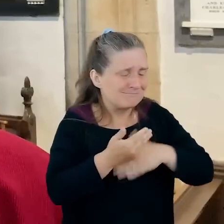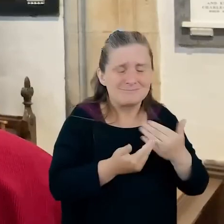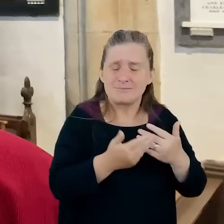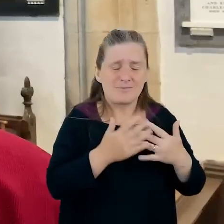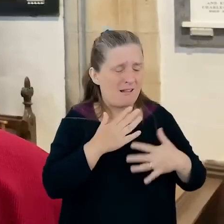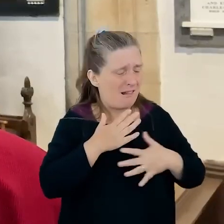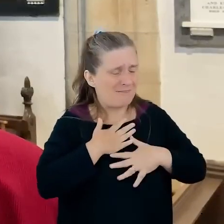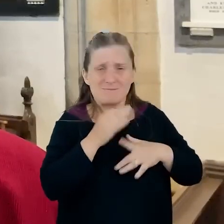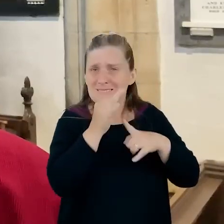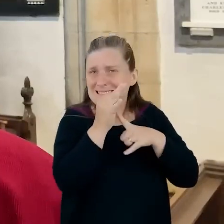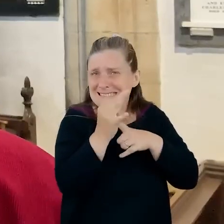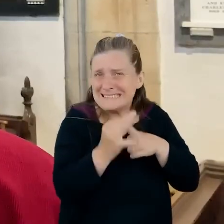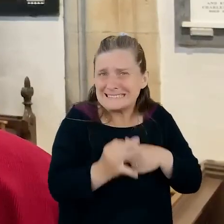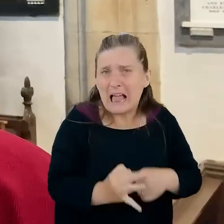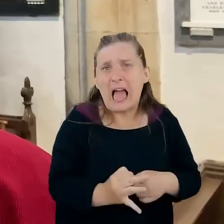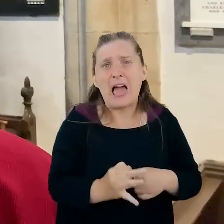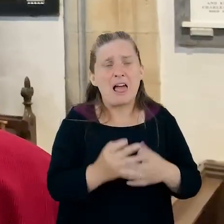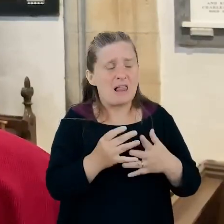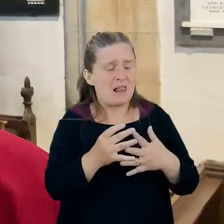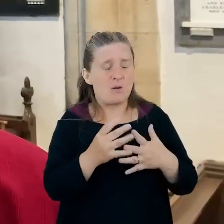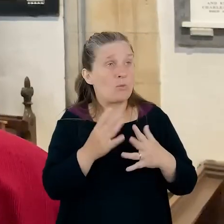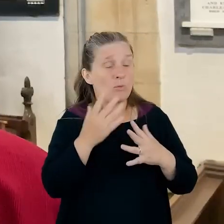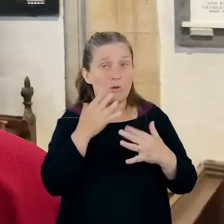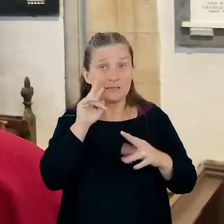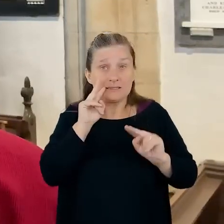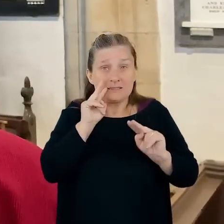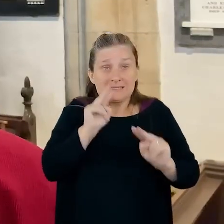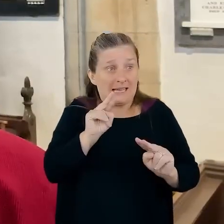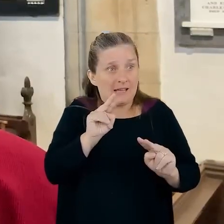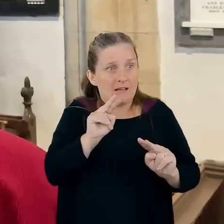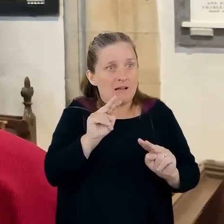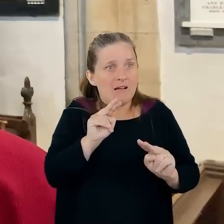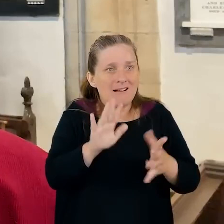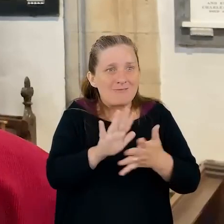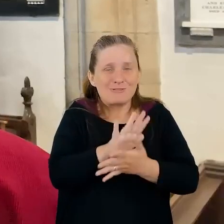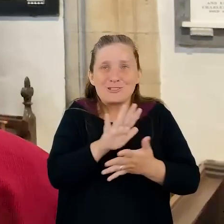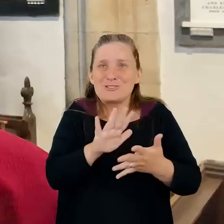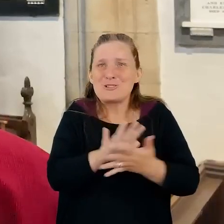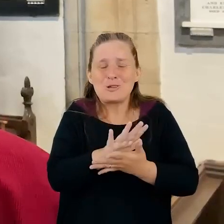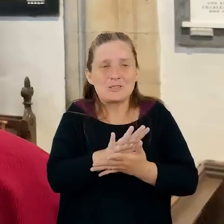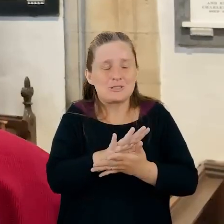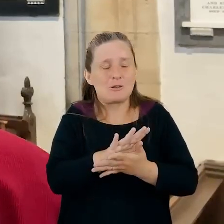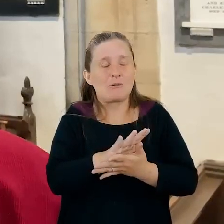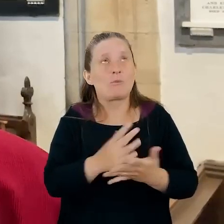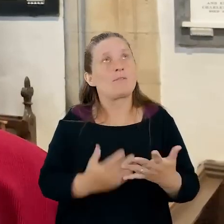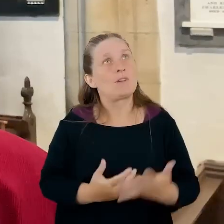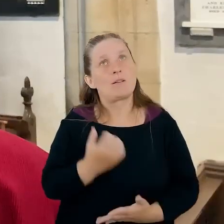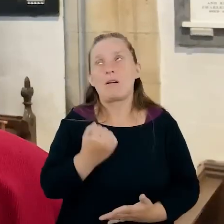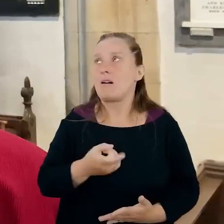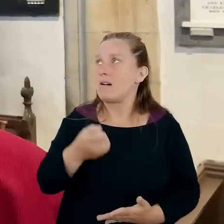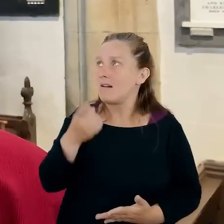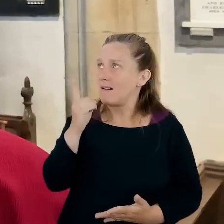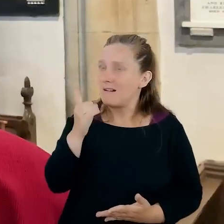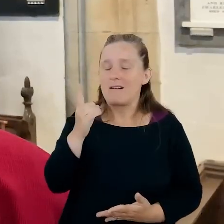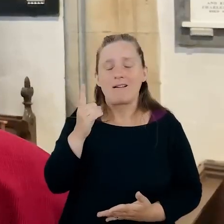and loves every intricate detail, so that when we see and rejoice, we are only rediscovering a beauty